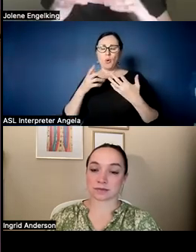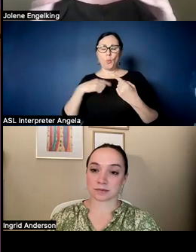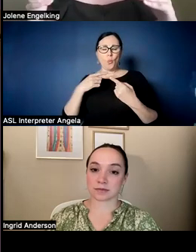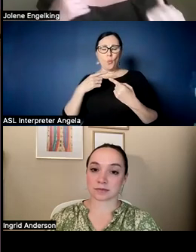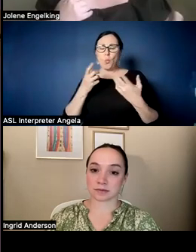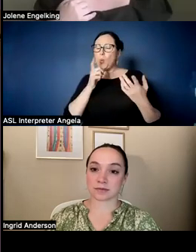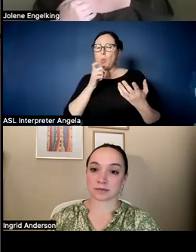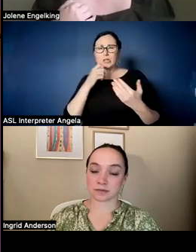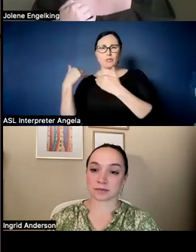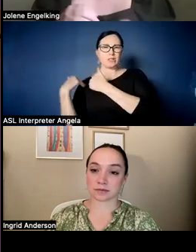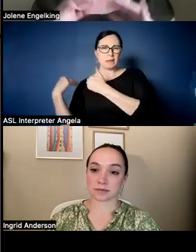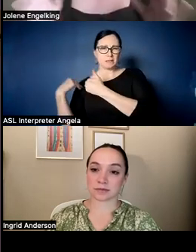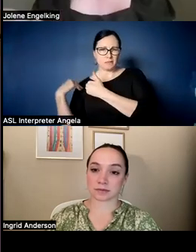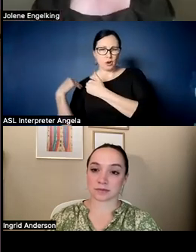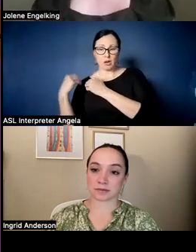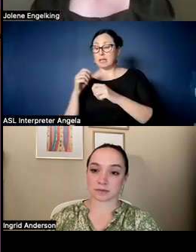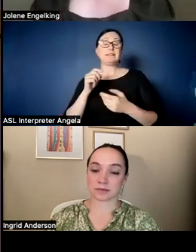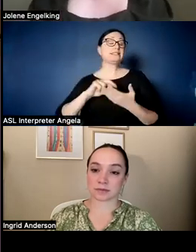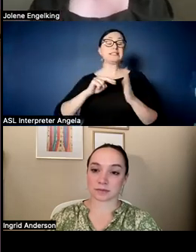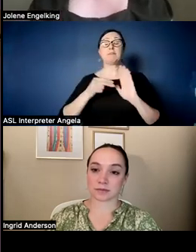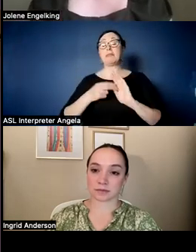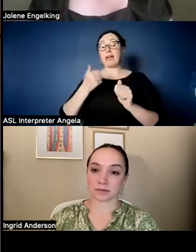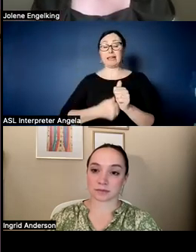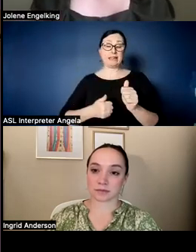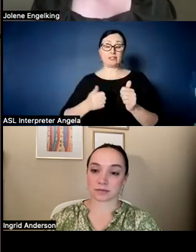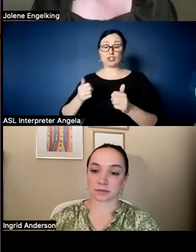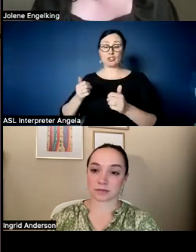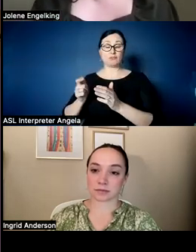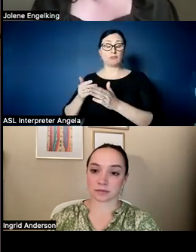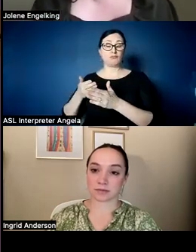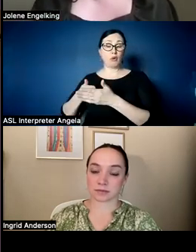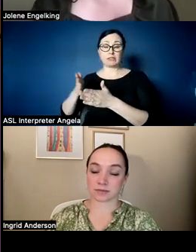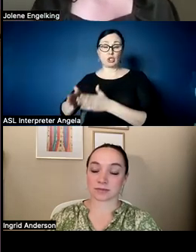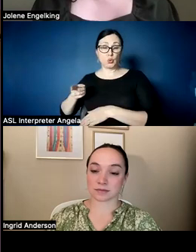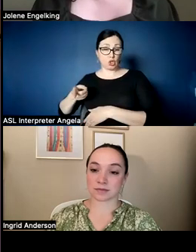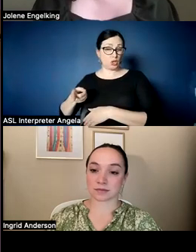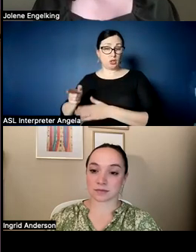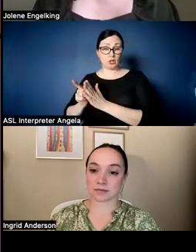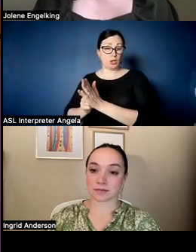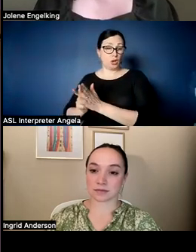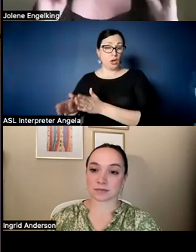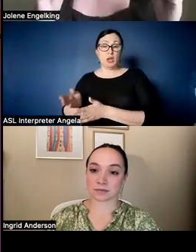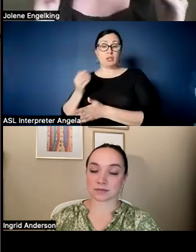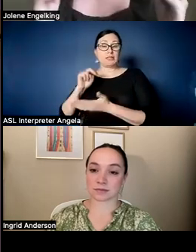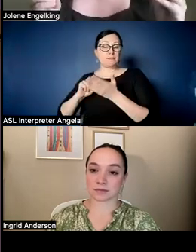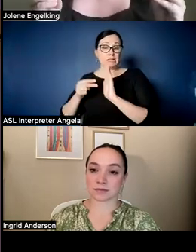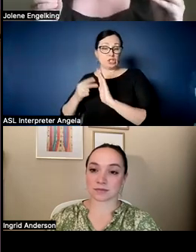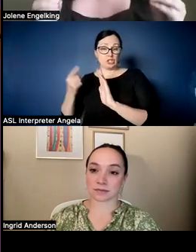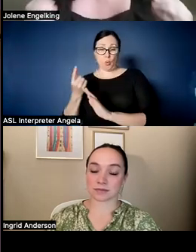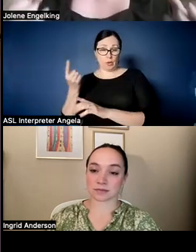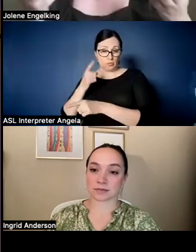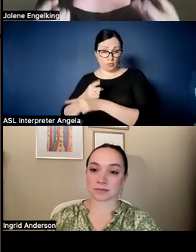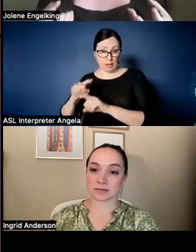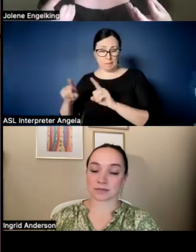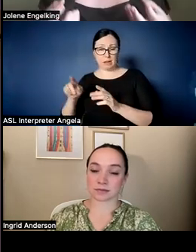every decision that this prosecutor made was right, or that that office did was agreeable per se, but it really helped people to understand,